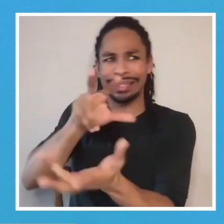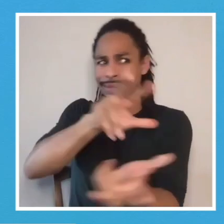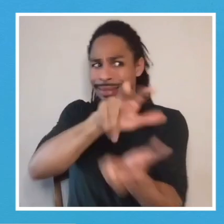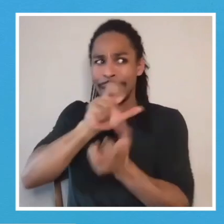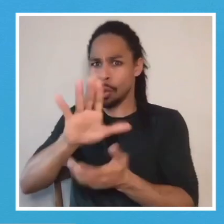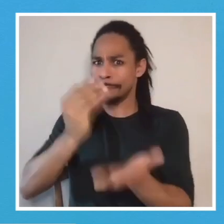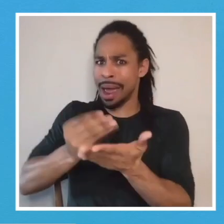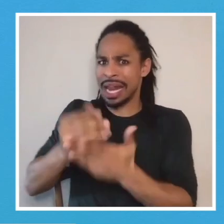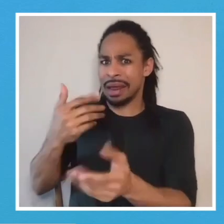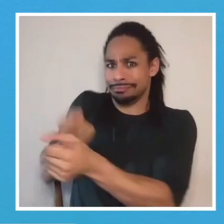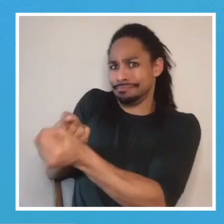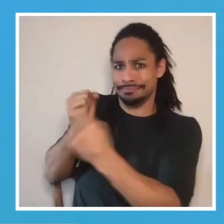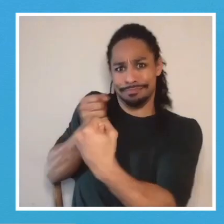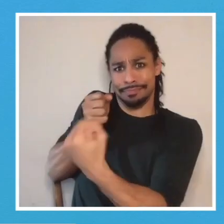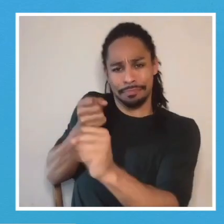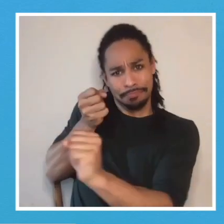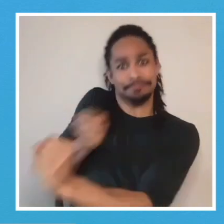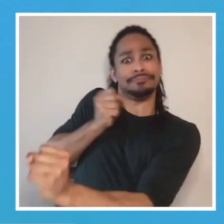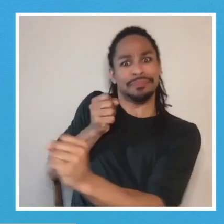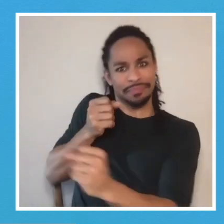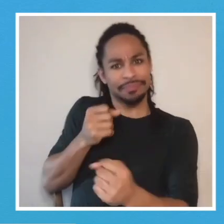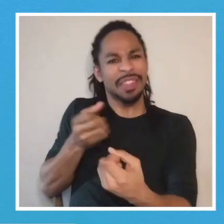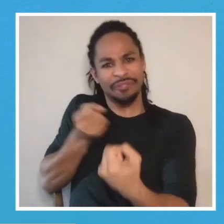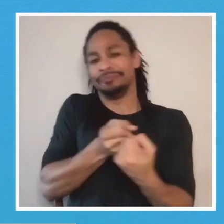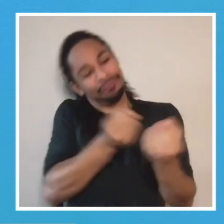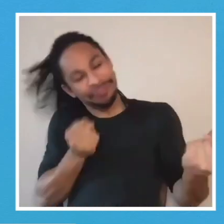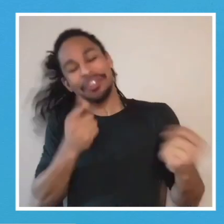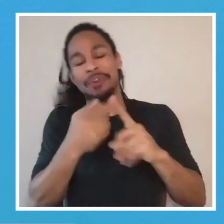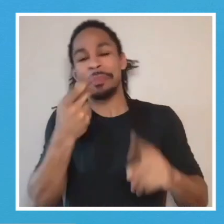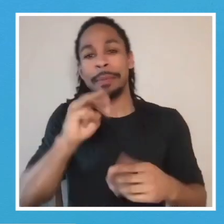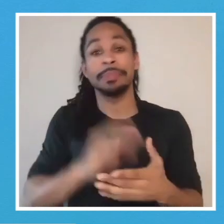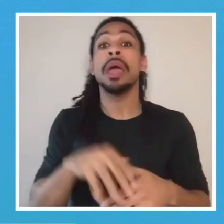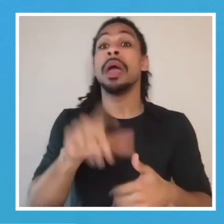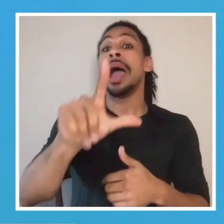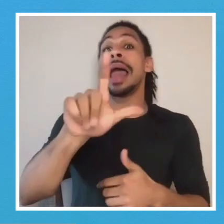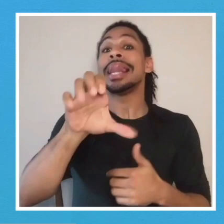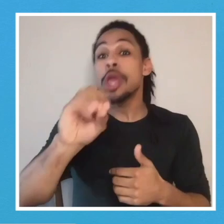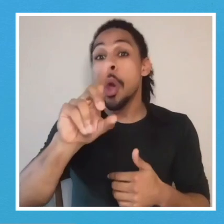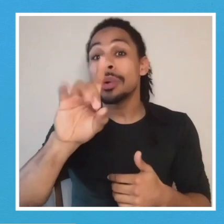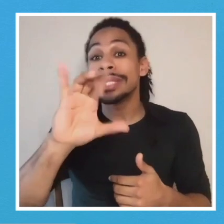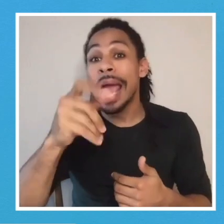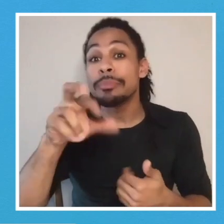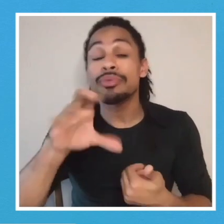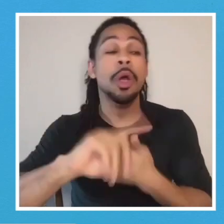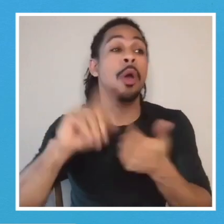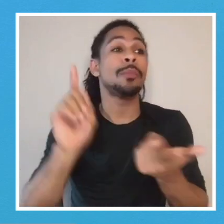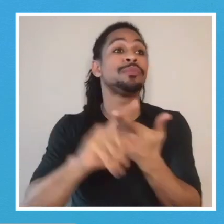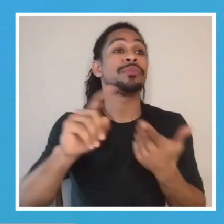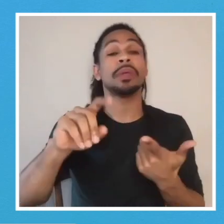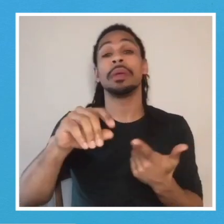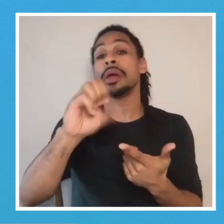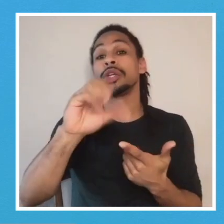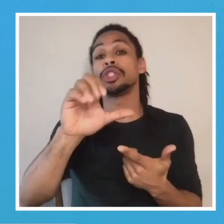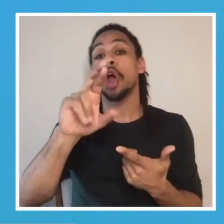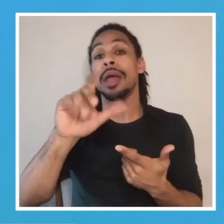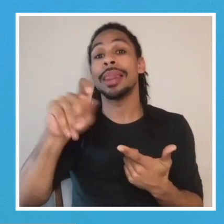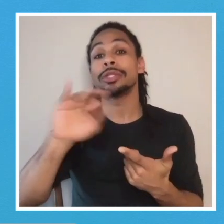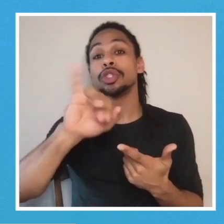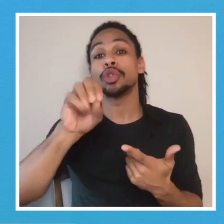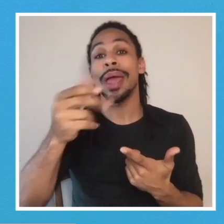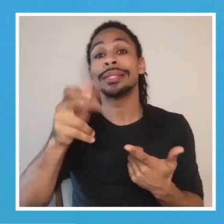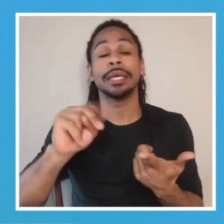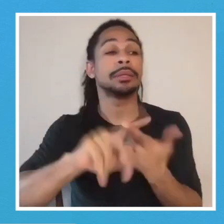Banks campaign? Oh, it's Leonardo DiCaprio. It's Scarlett Johansson, Robert Downey Jr.,